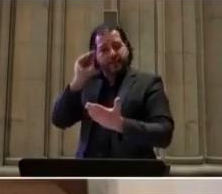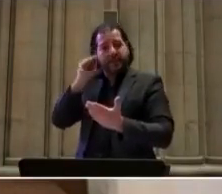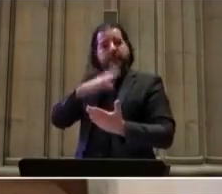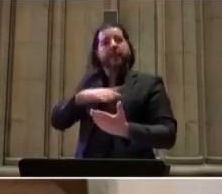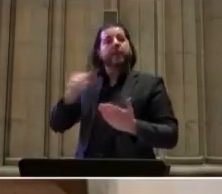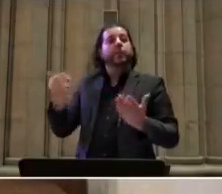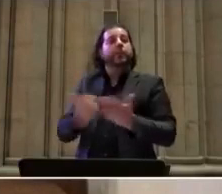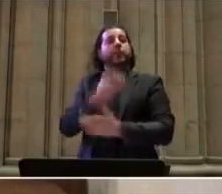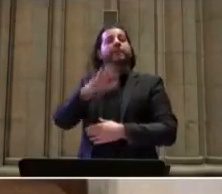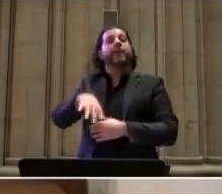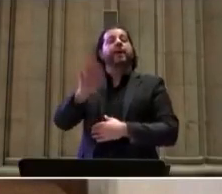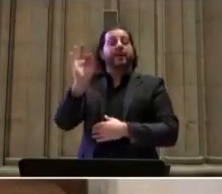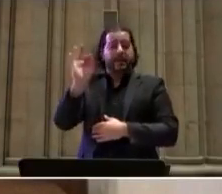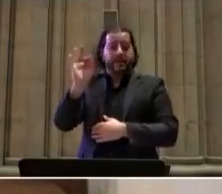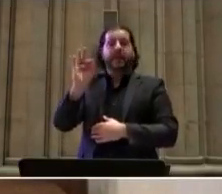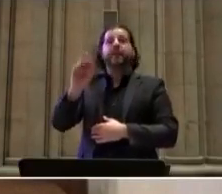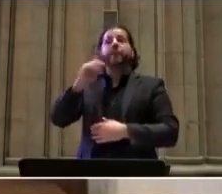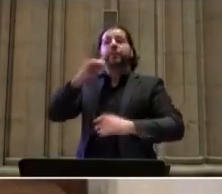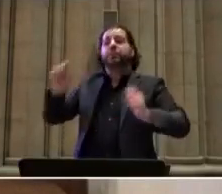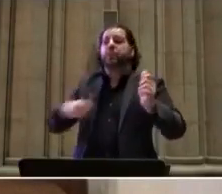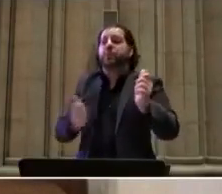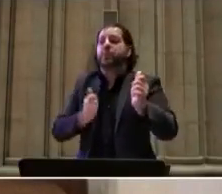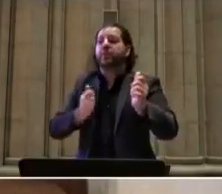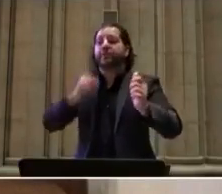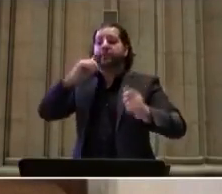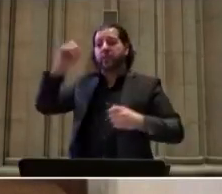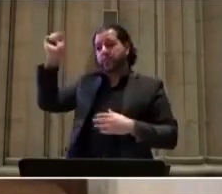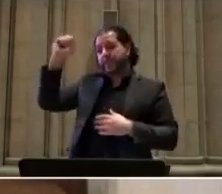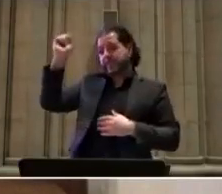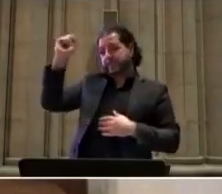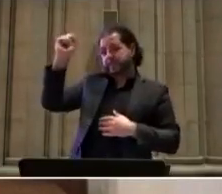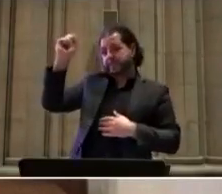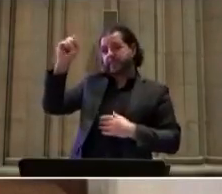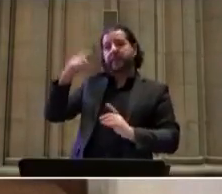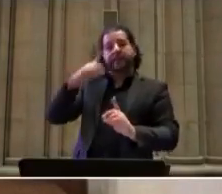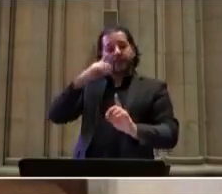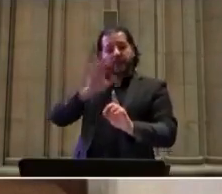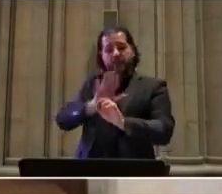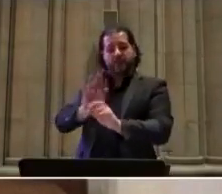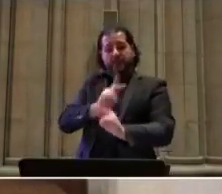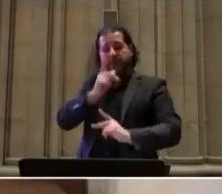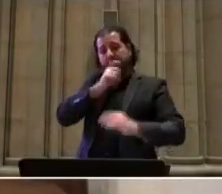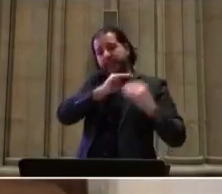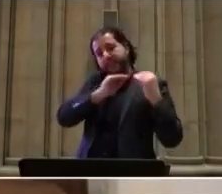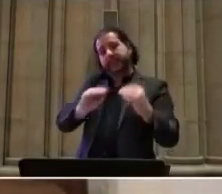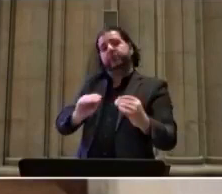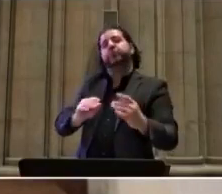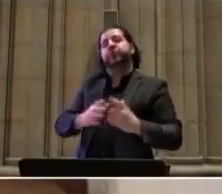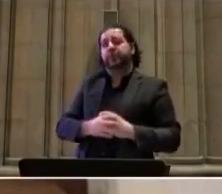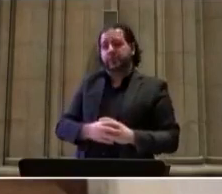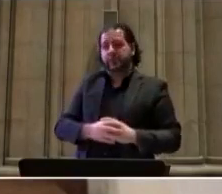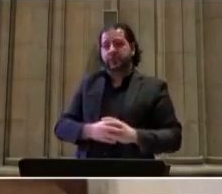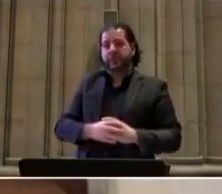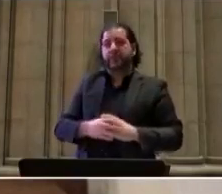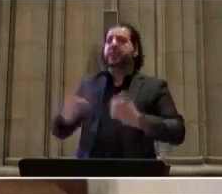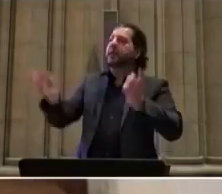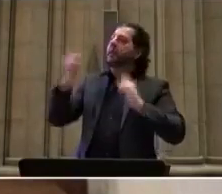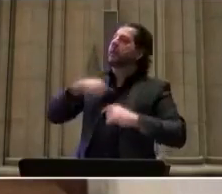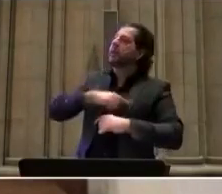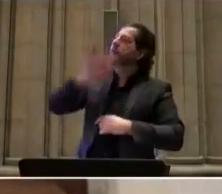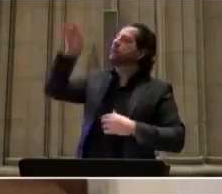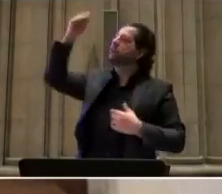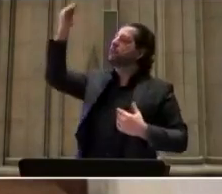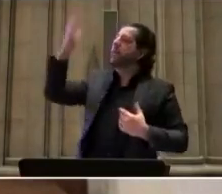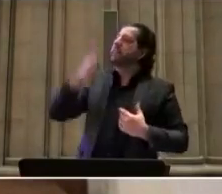new discovery, and the pursuit of wisdom in those they teach. Give us